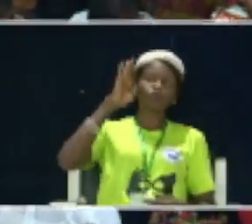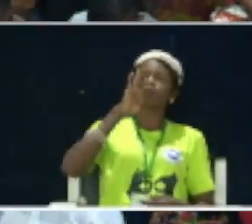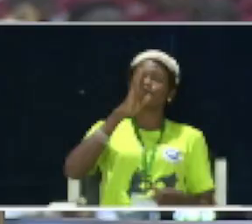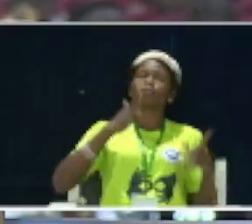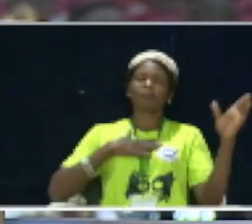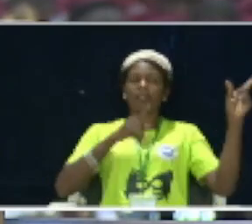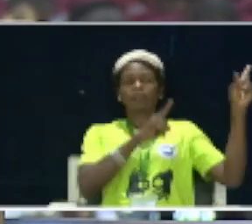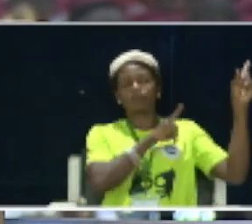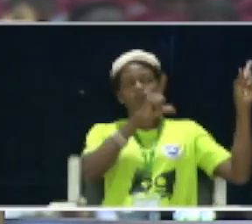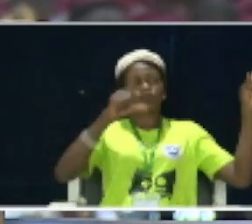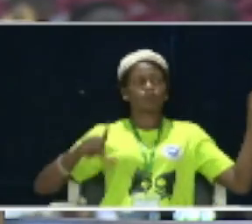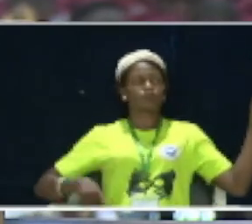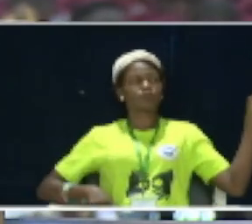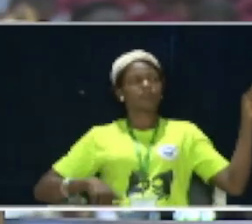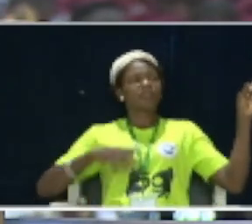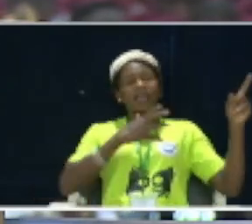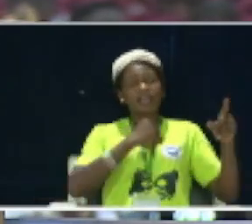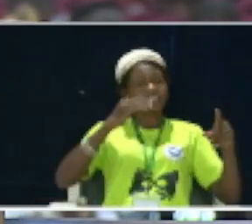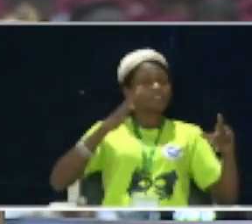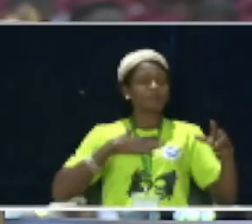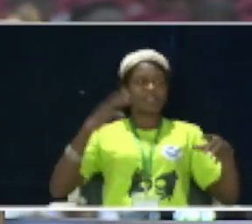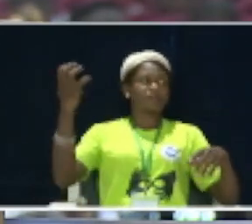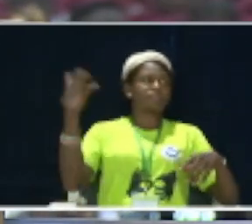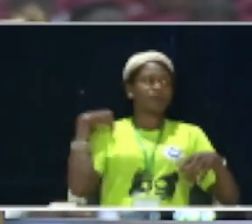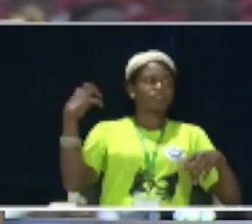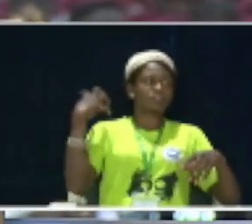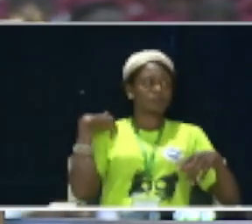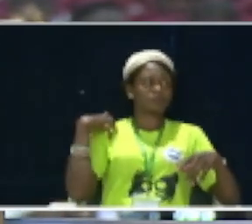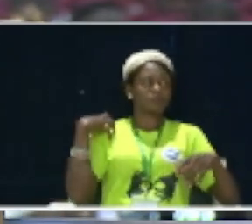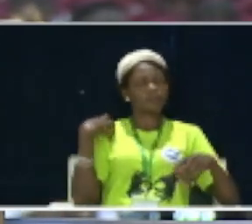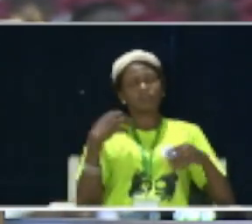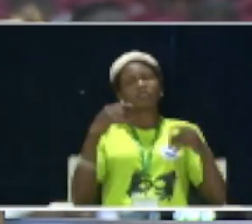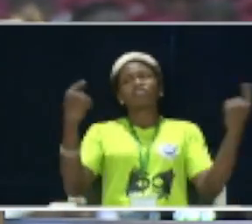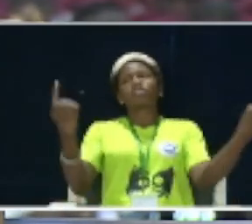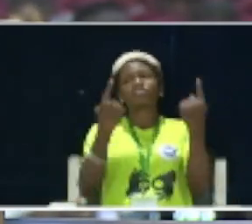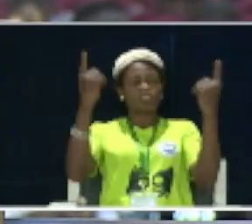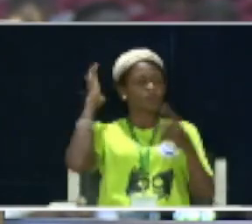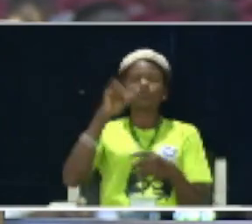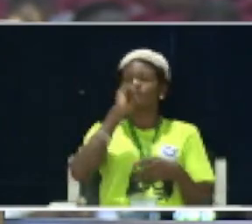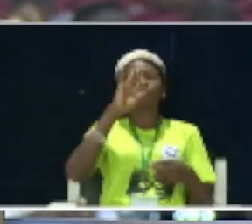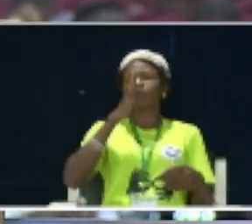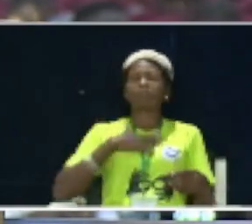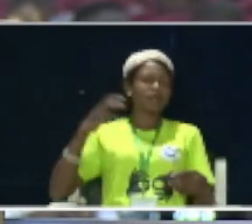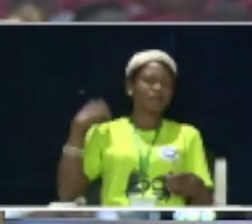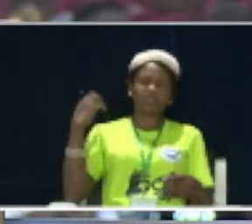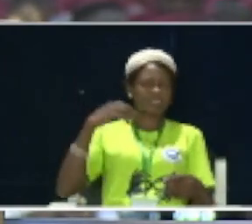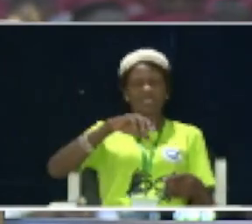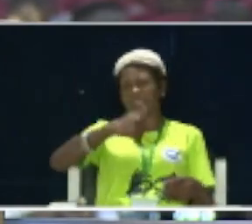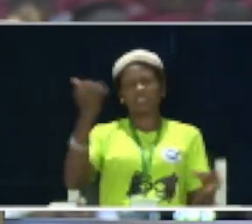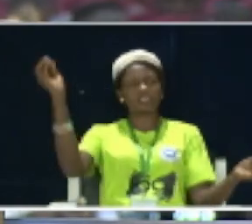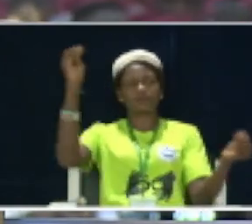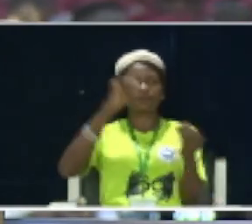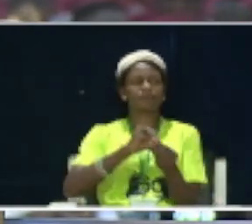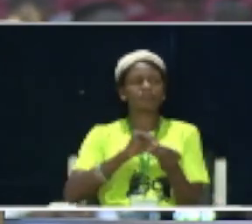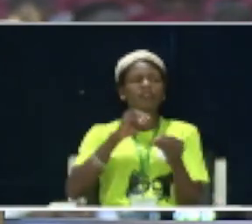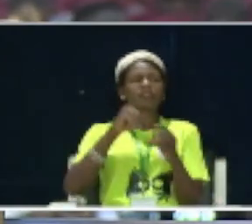Lord and my master. Sin will not be my master anymore.